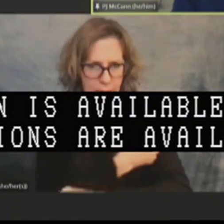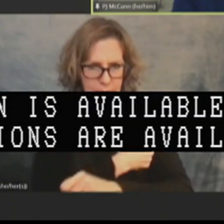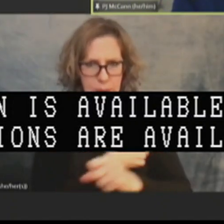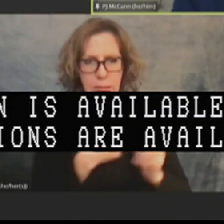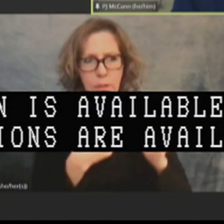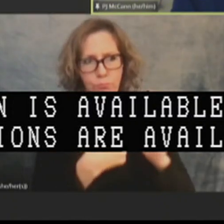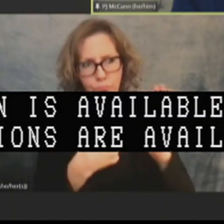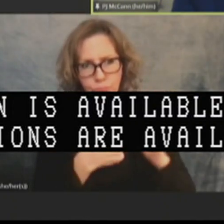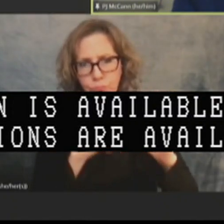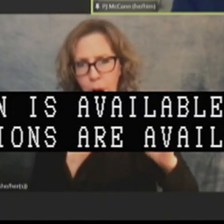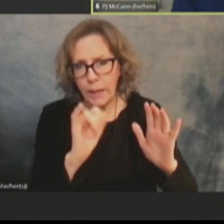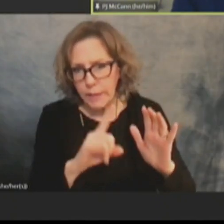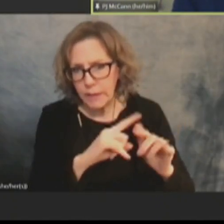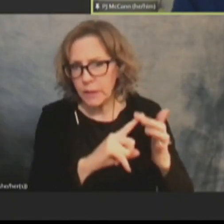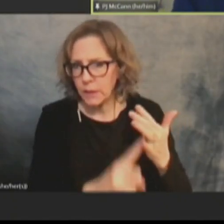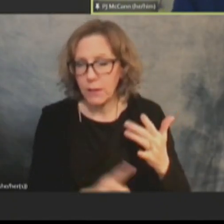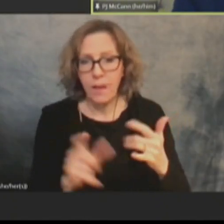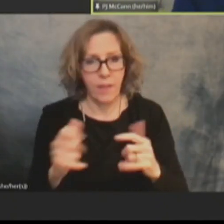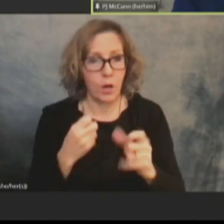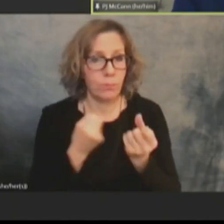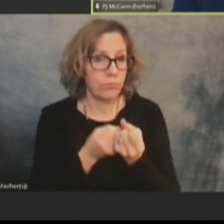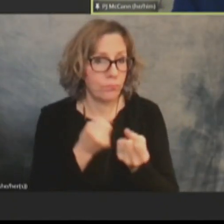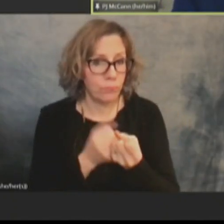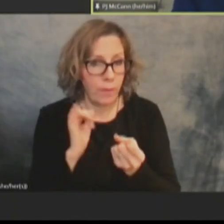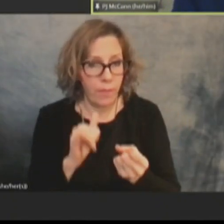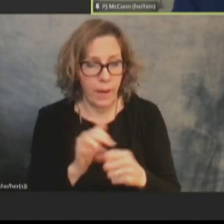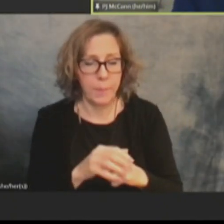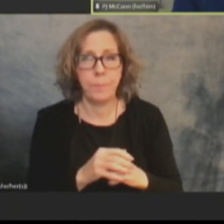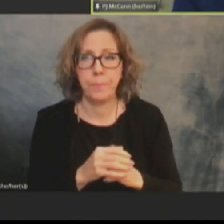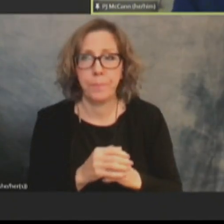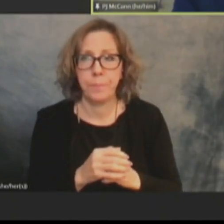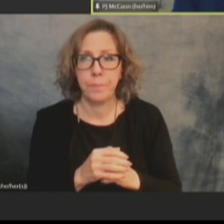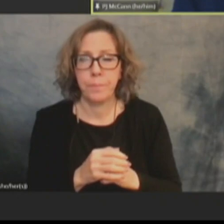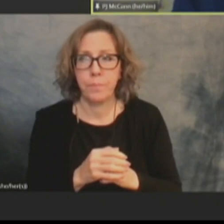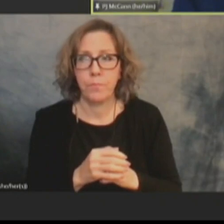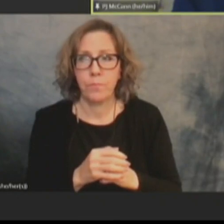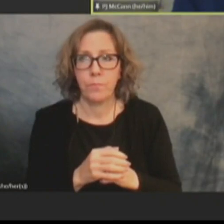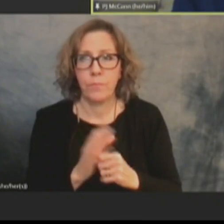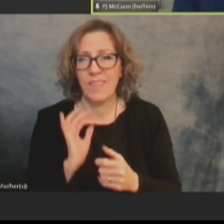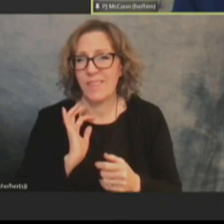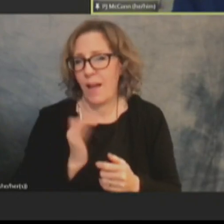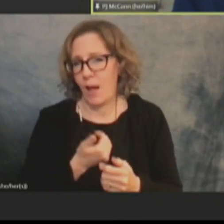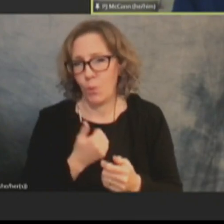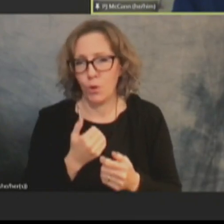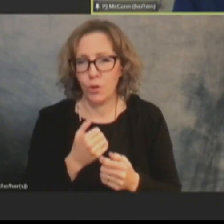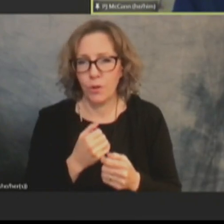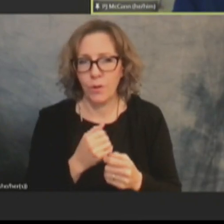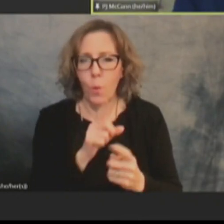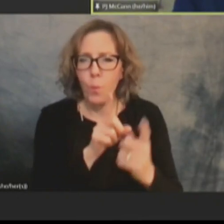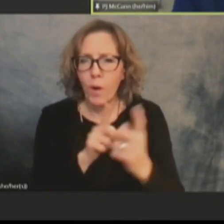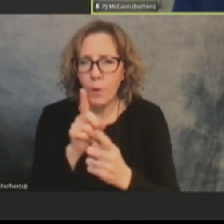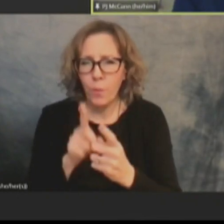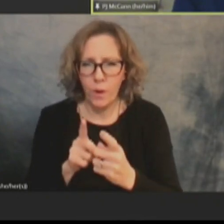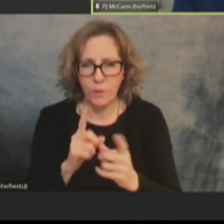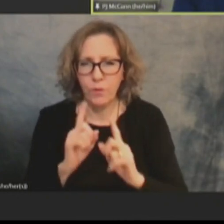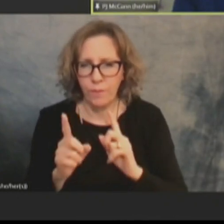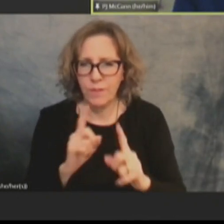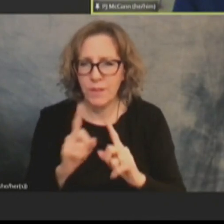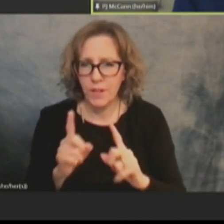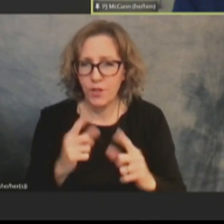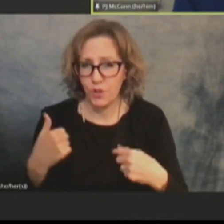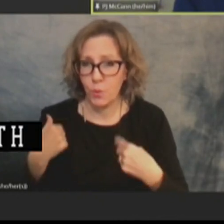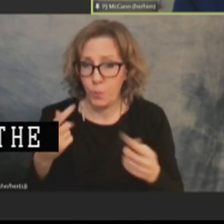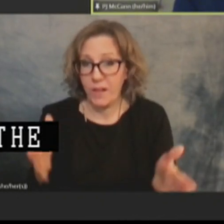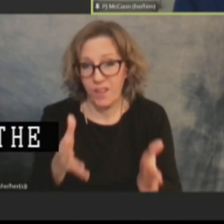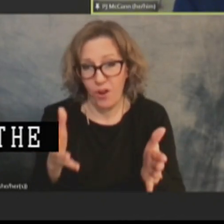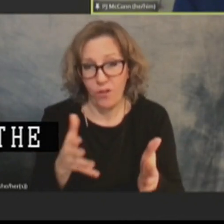these closed spaces. So again, I think those are our individualized conversations, and we're sort of encouraging businesses to have them in a